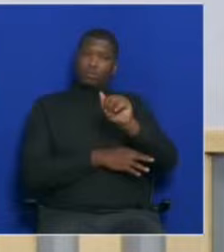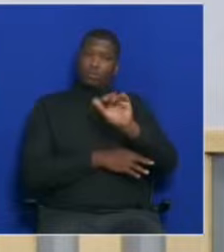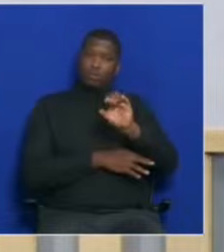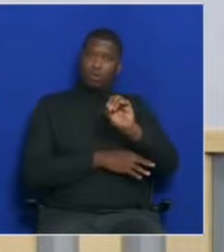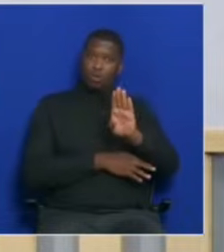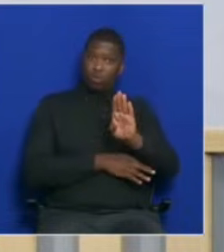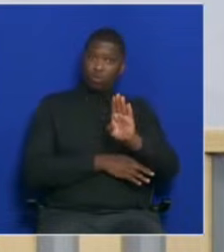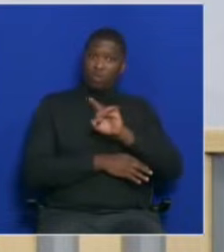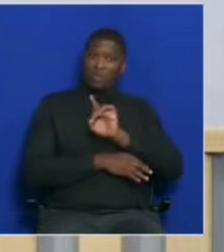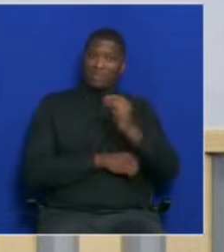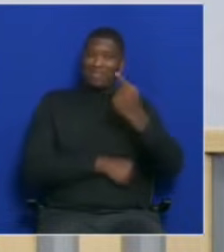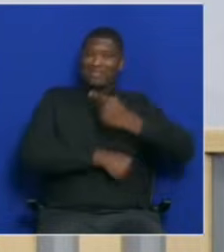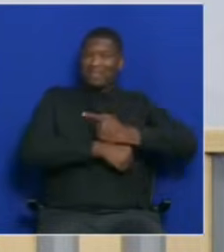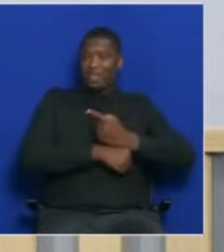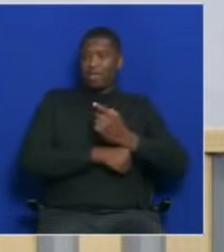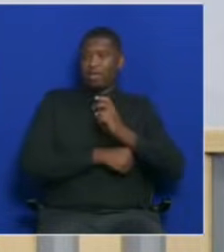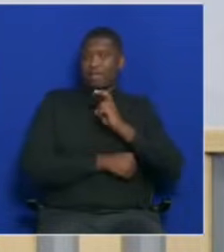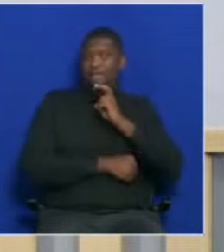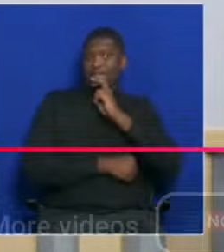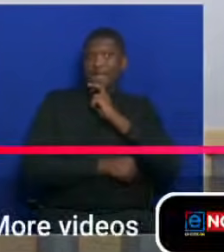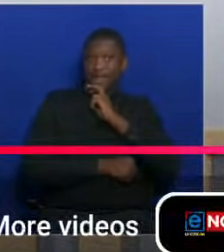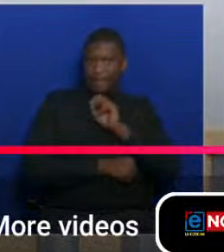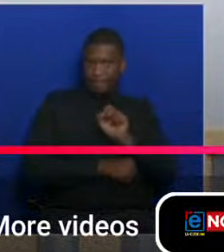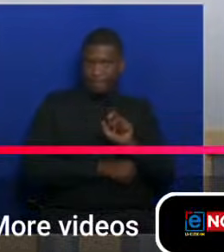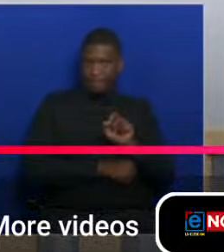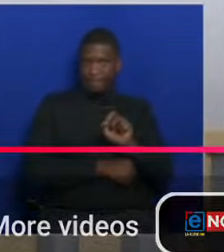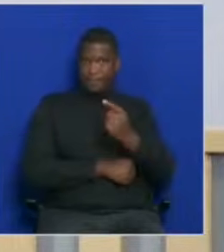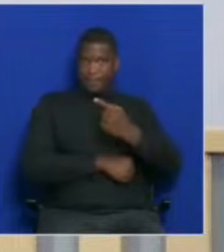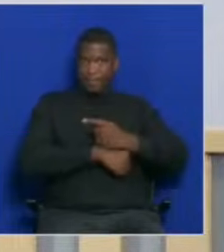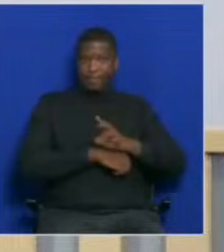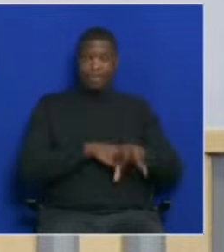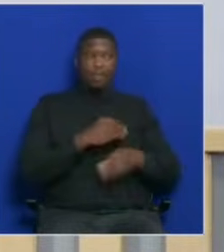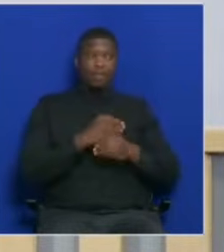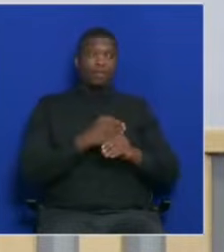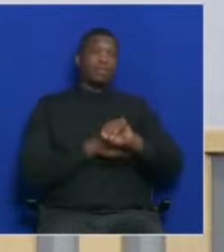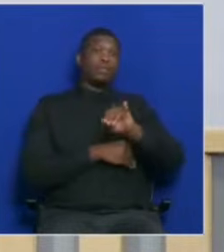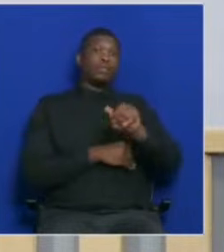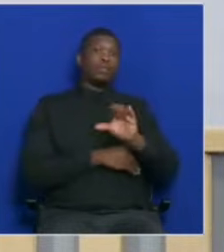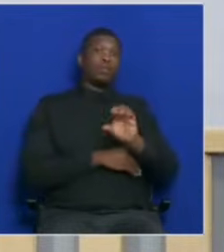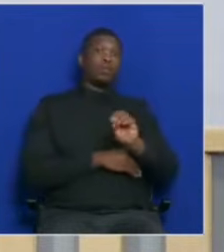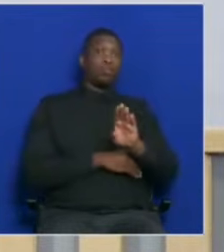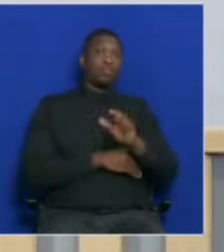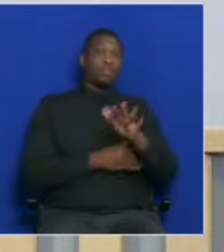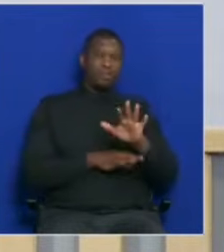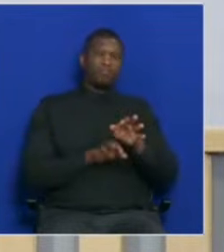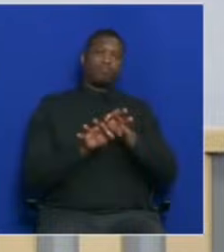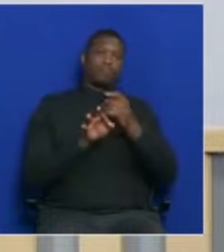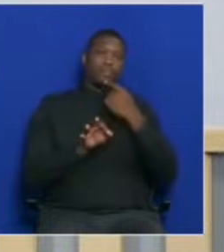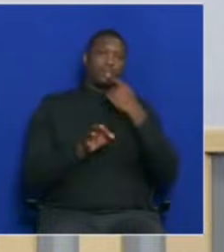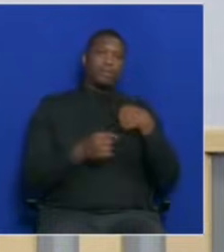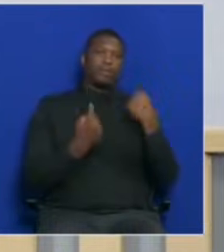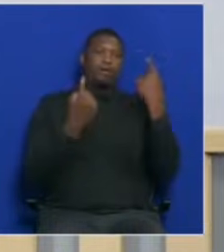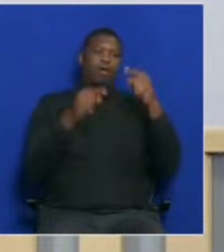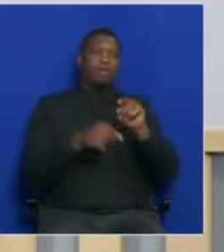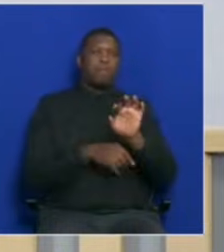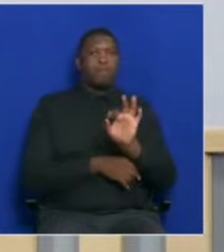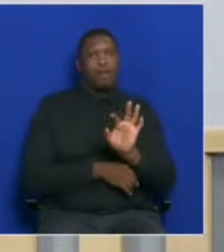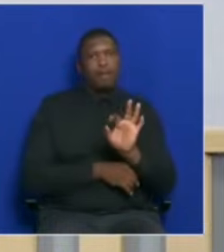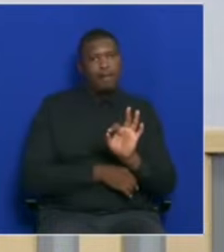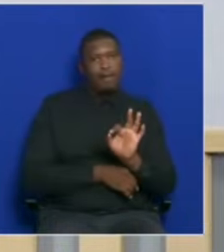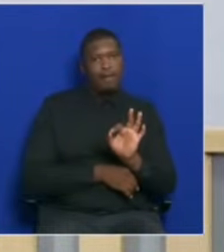Friday, and General Jacobs would have indicated that he must come on a Monday, Mr.